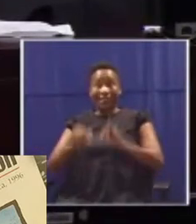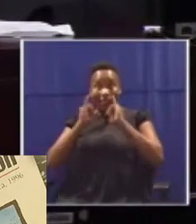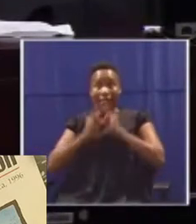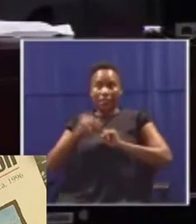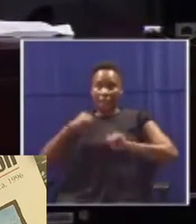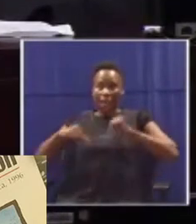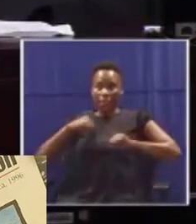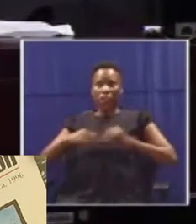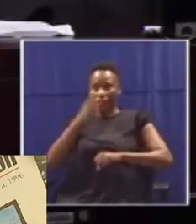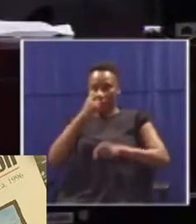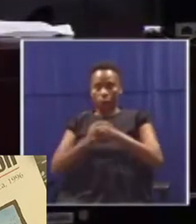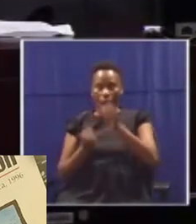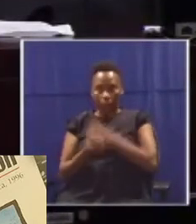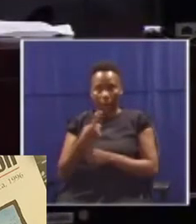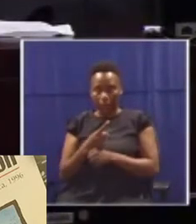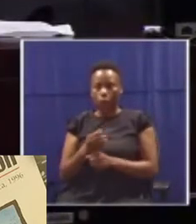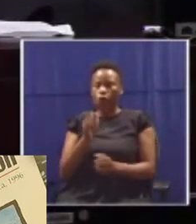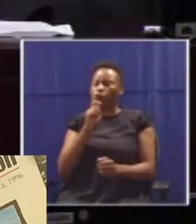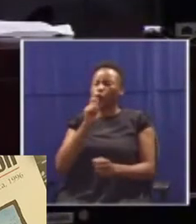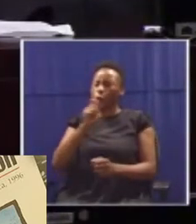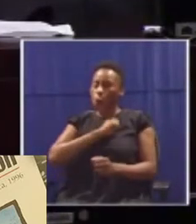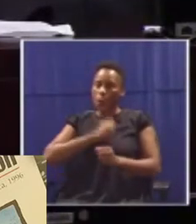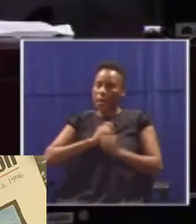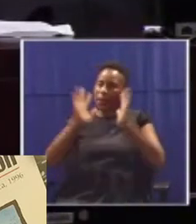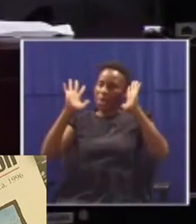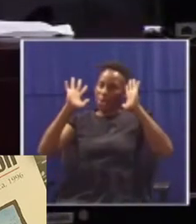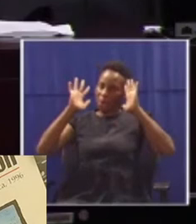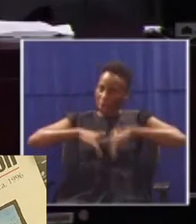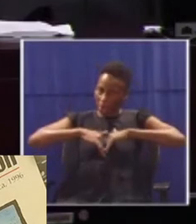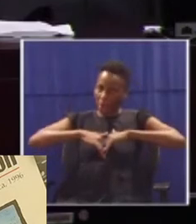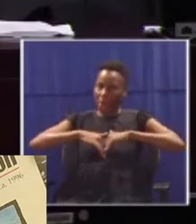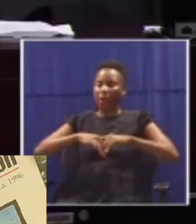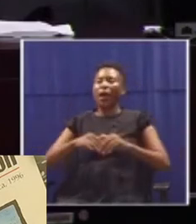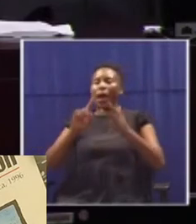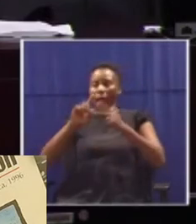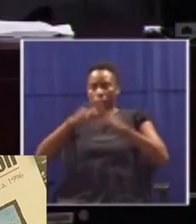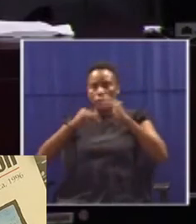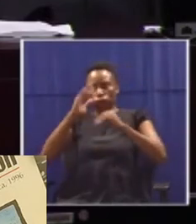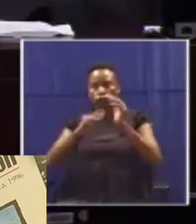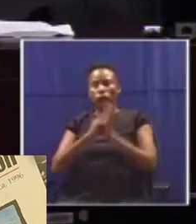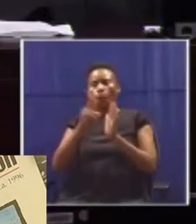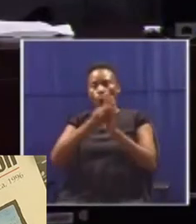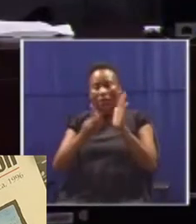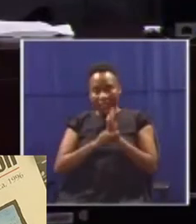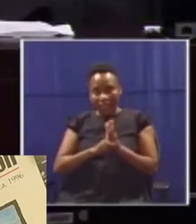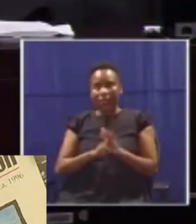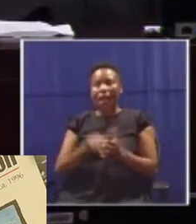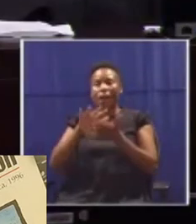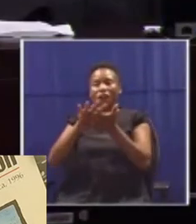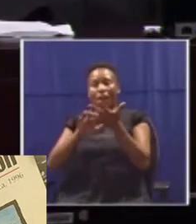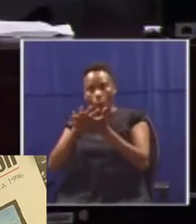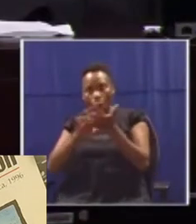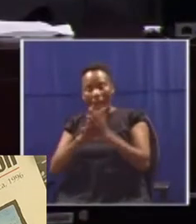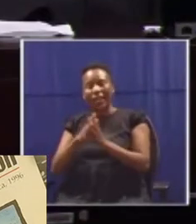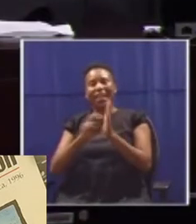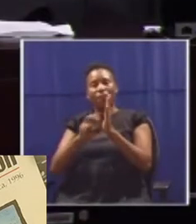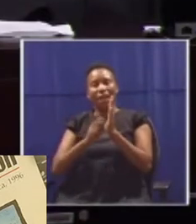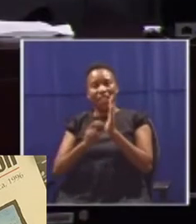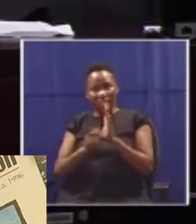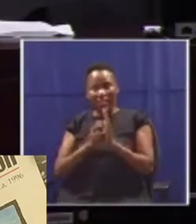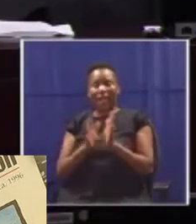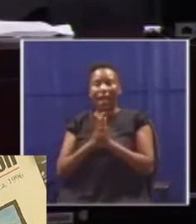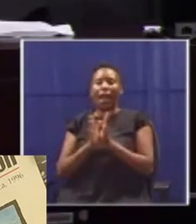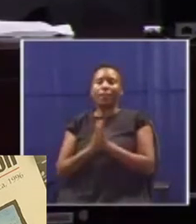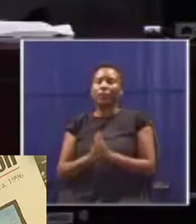taken to truly dismantle and reconstruct policies, policy framework, regulation, and historical